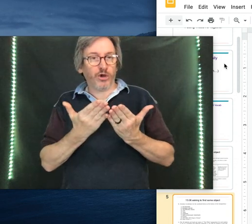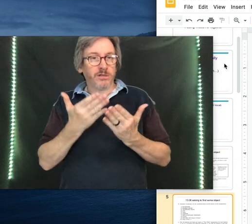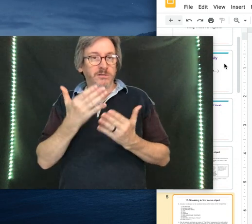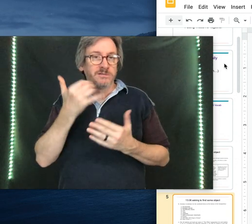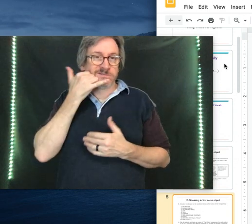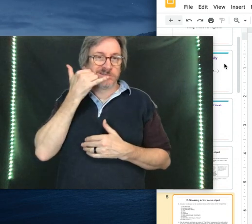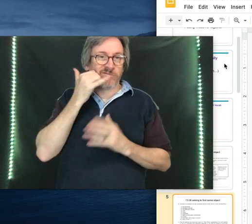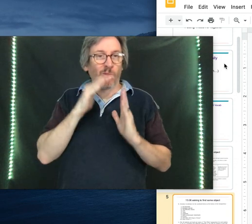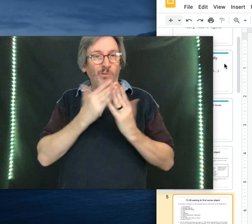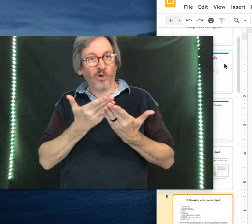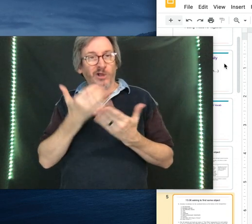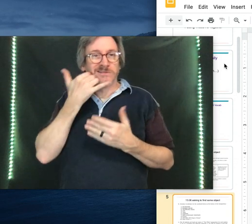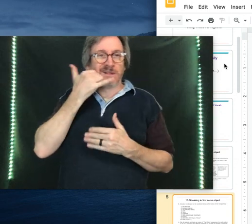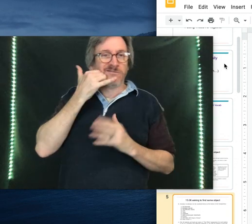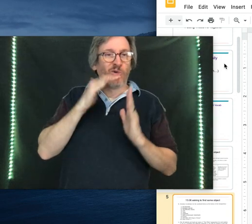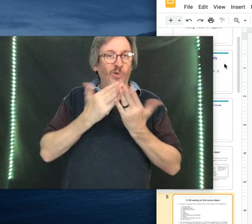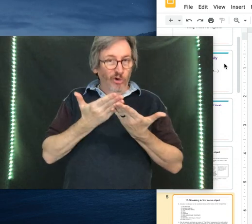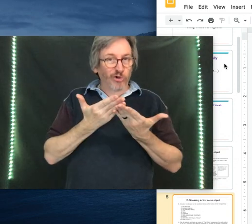Telephone book.